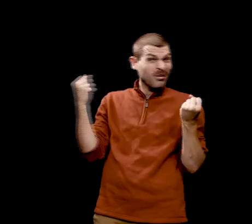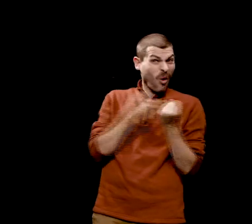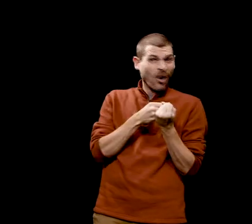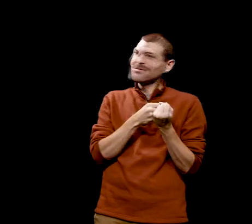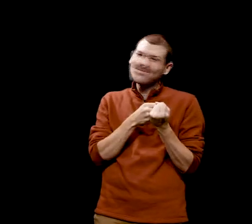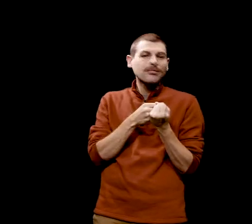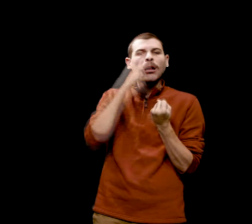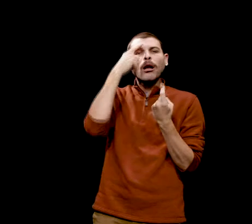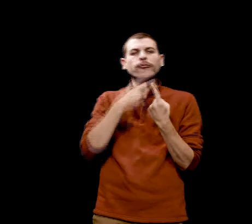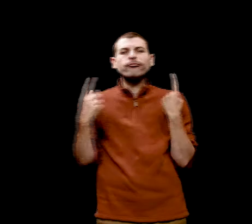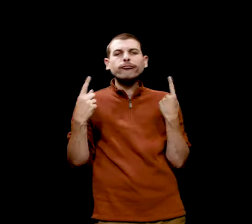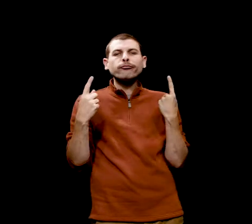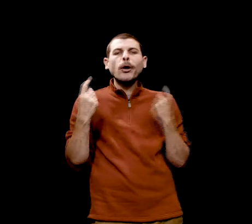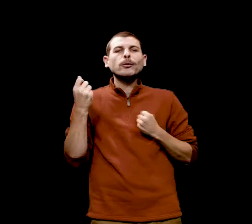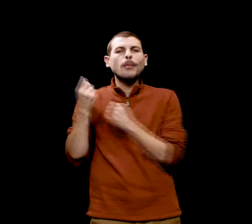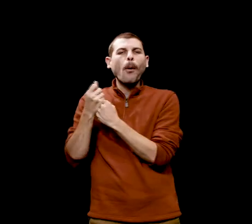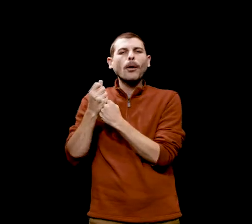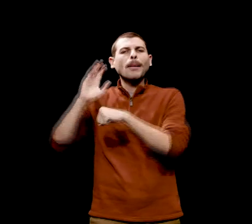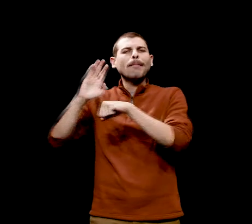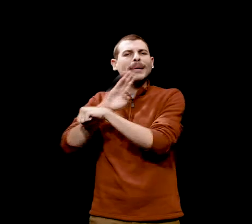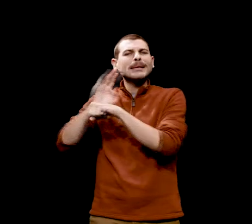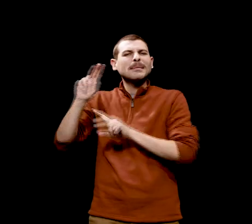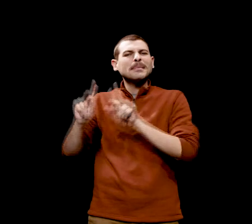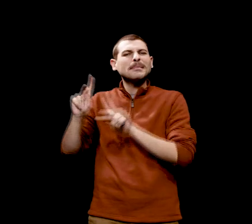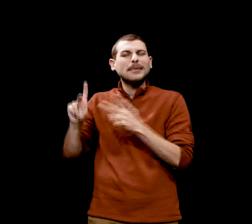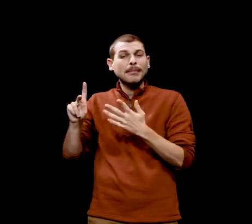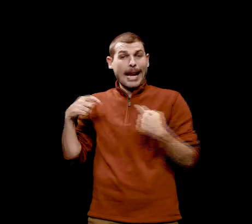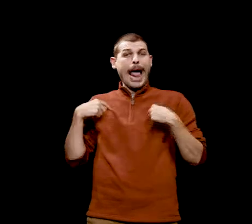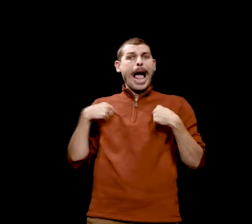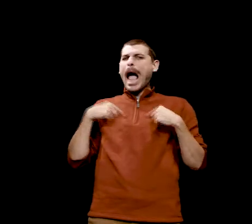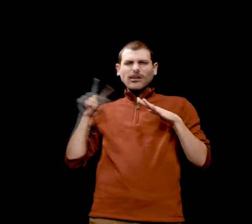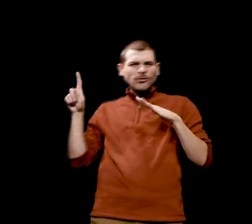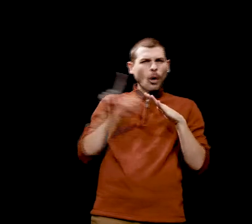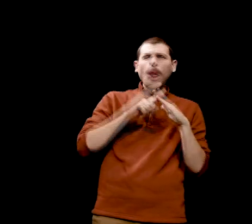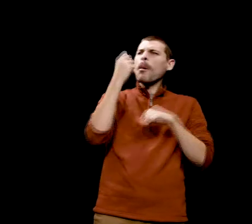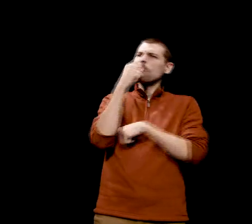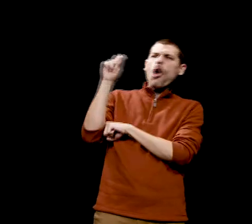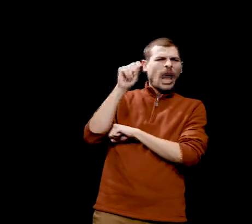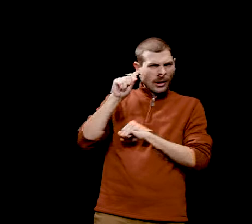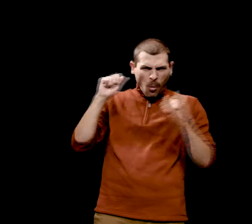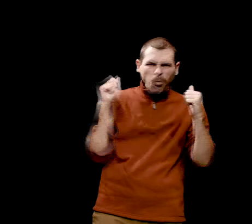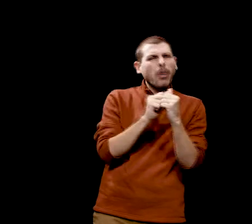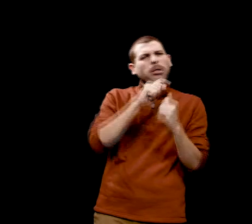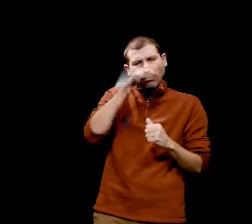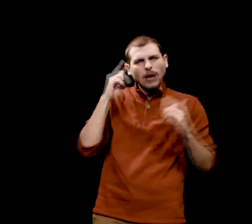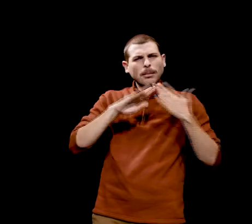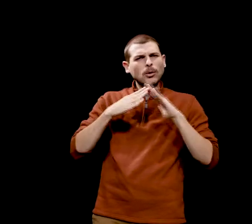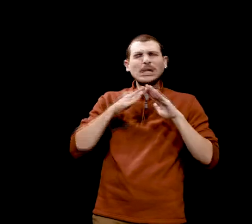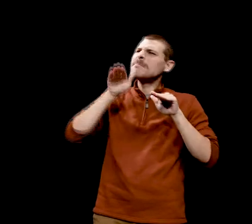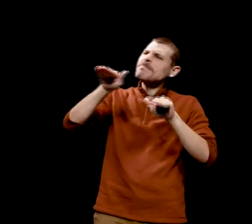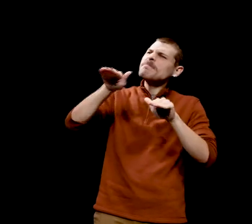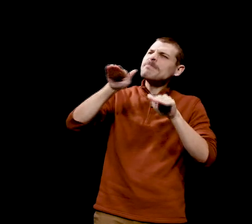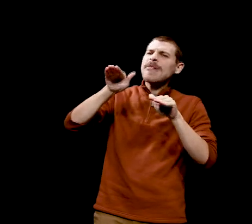did, coming out in the streets and showing up on rainy Saturday mornings to canvass for that and make sure that voters were passing that. And